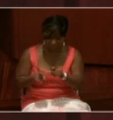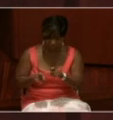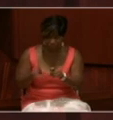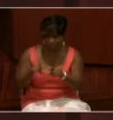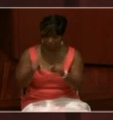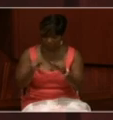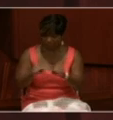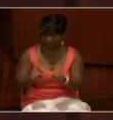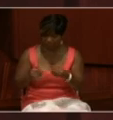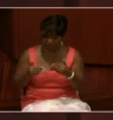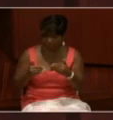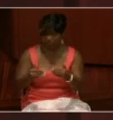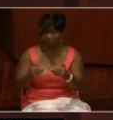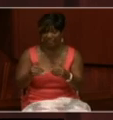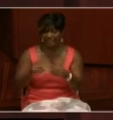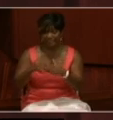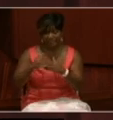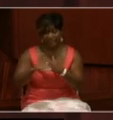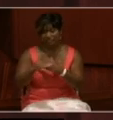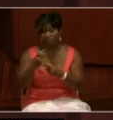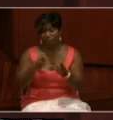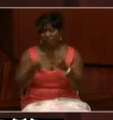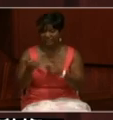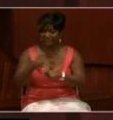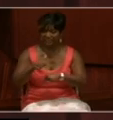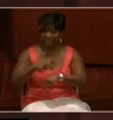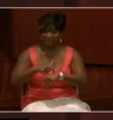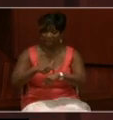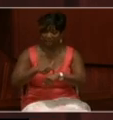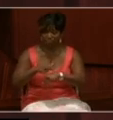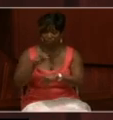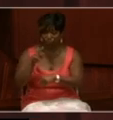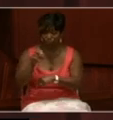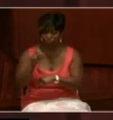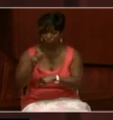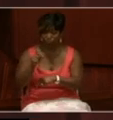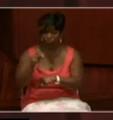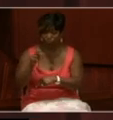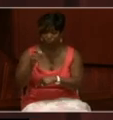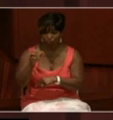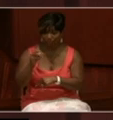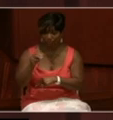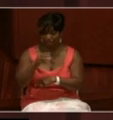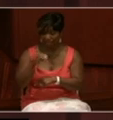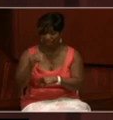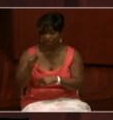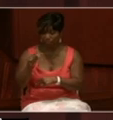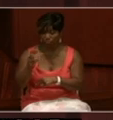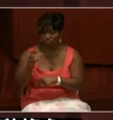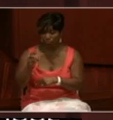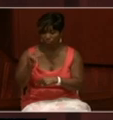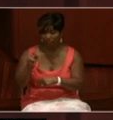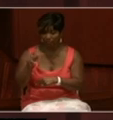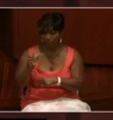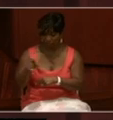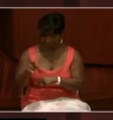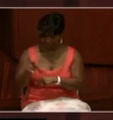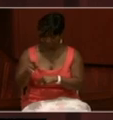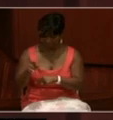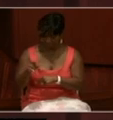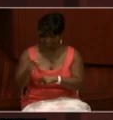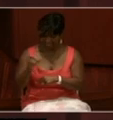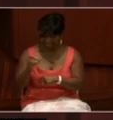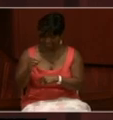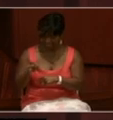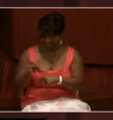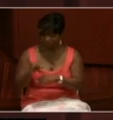can go ahead and send those in at any time on Ustream and Twitter. And again, if she doesn't